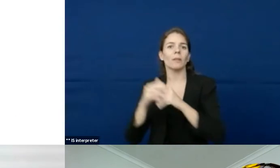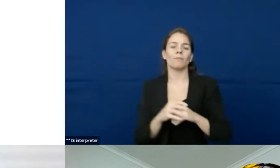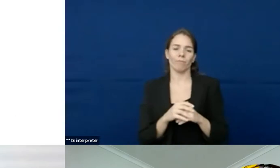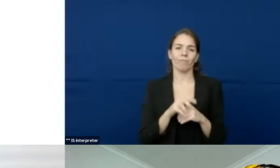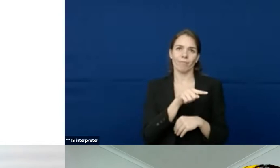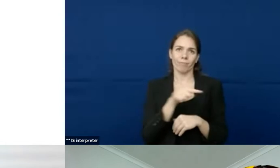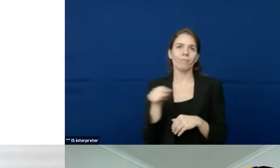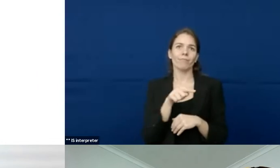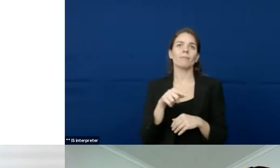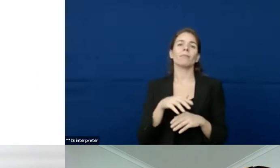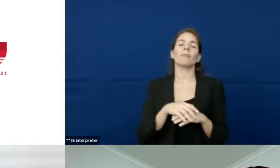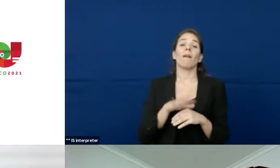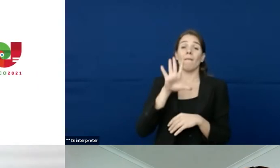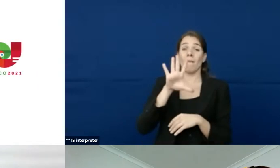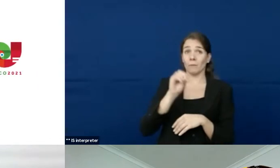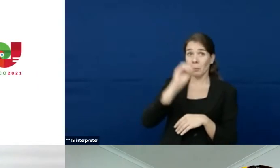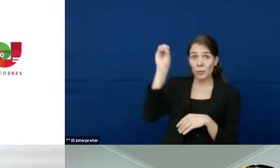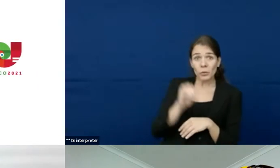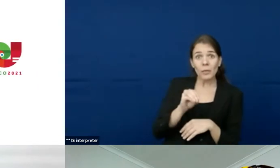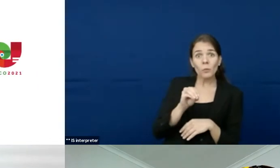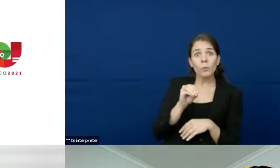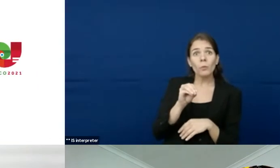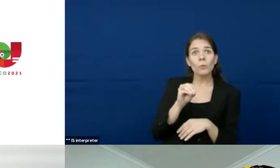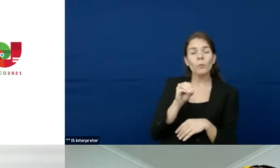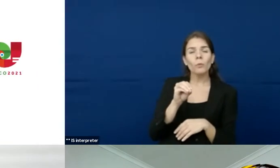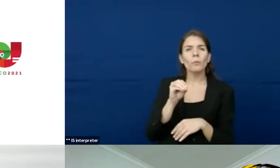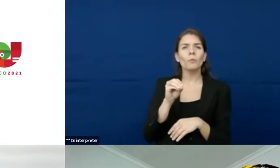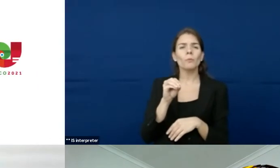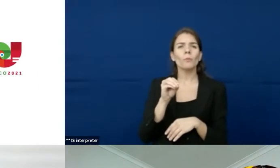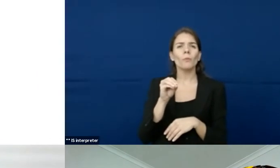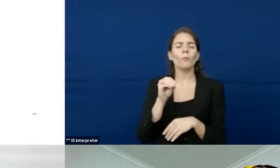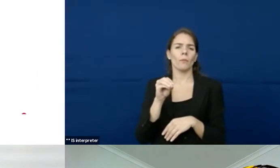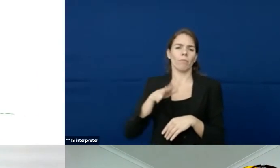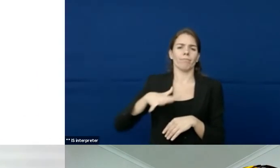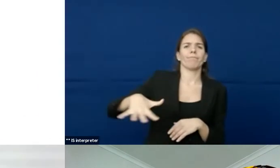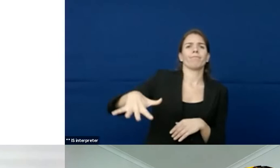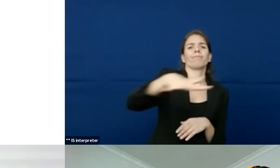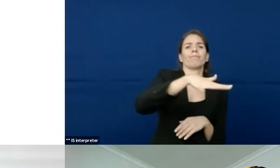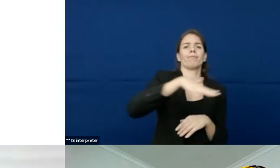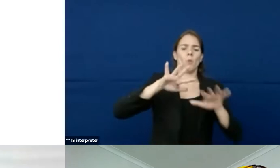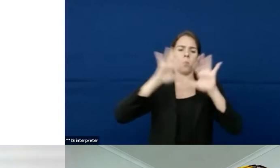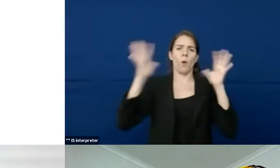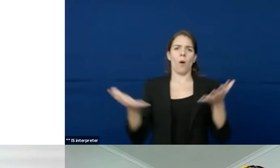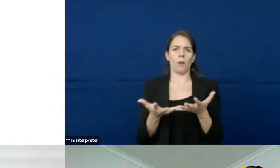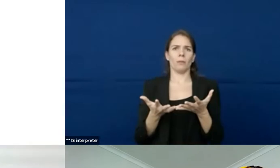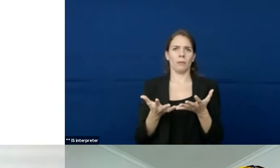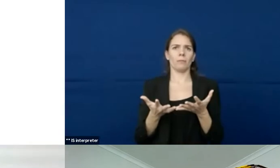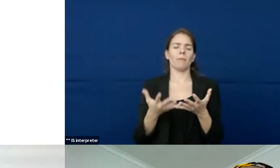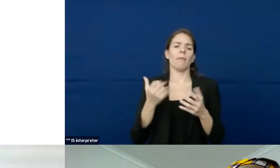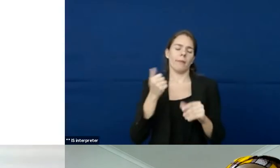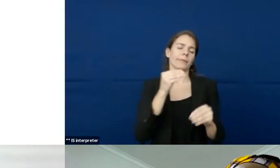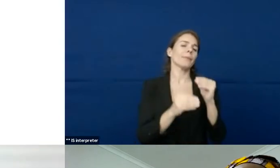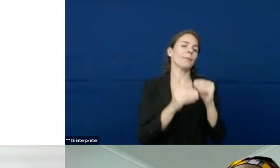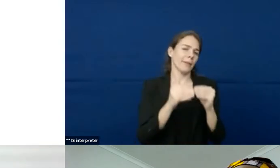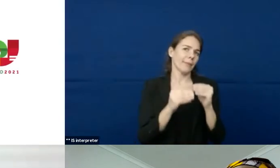can they be sustainable development when women are under such abusive conditions?